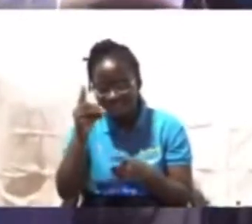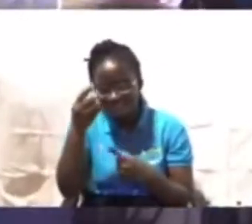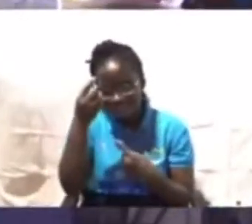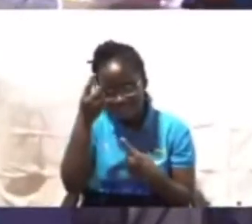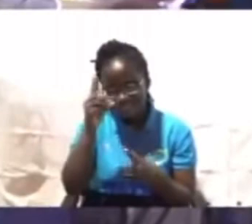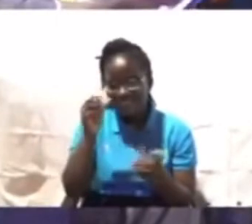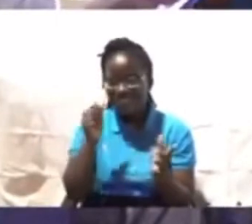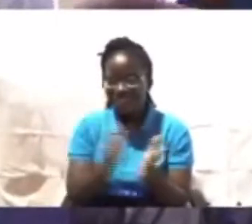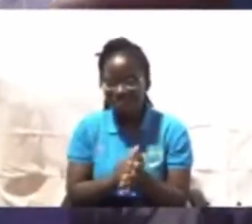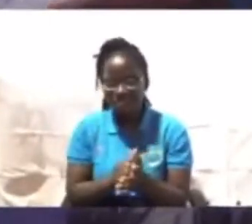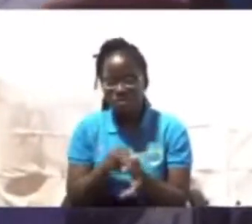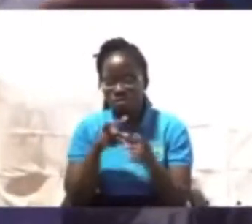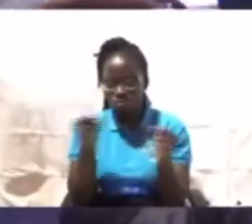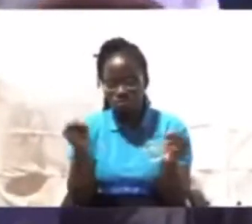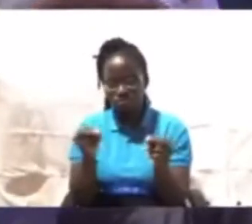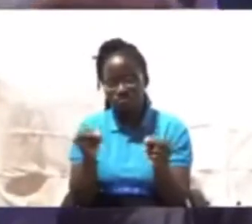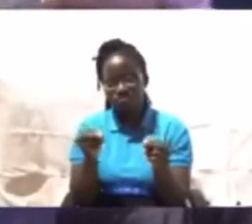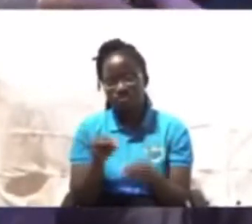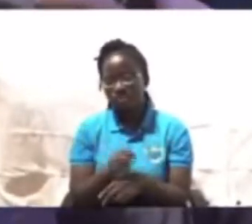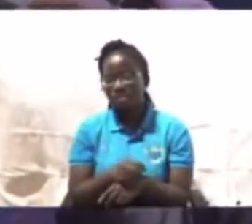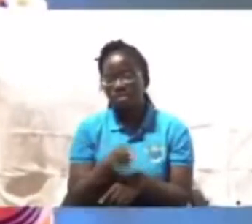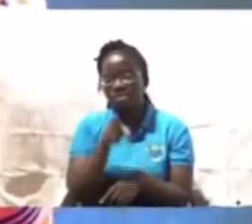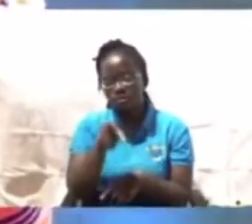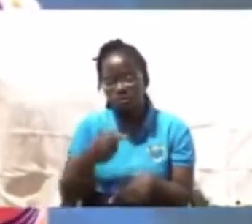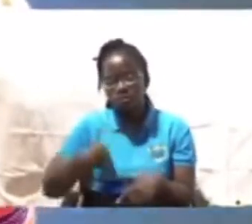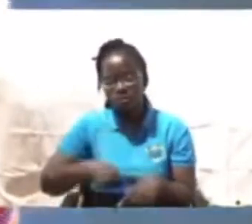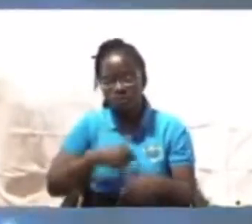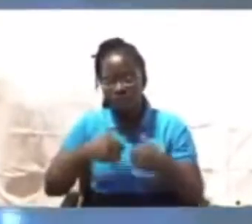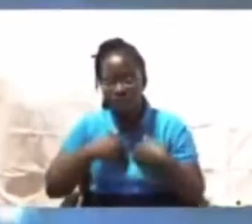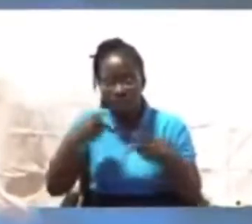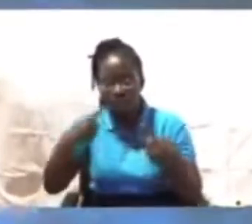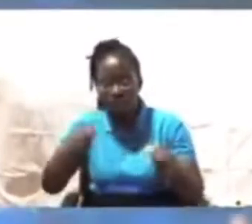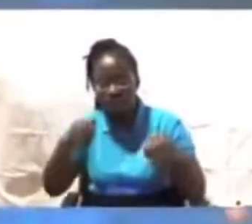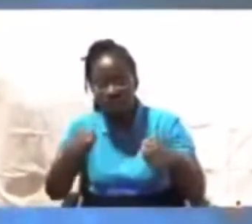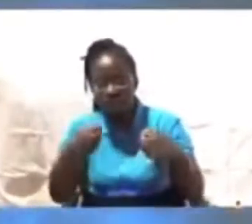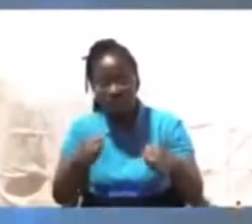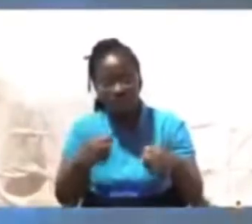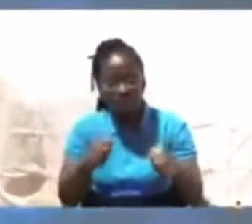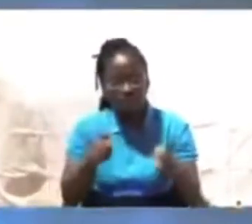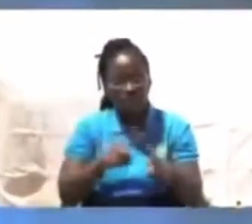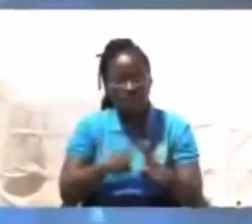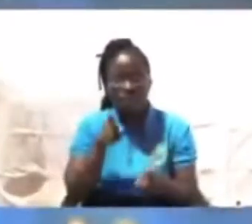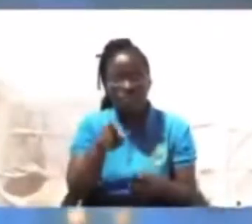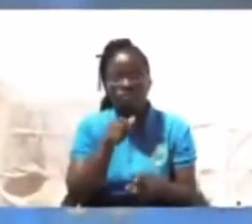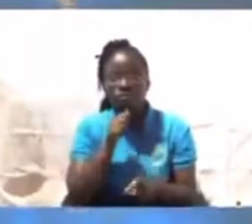hallelujah miti ona mi brothers bi ababa ka cha me na omu nyina na